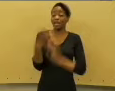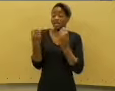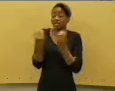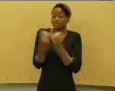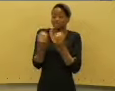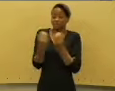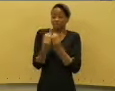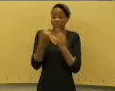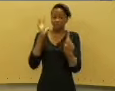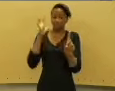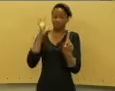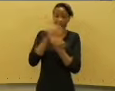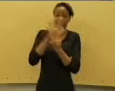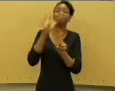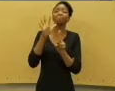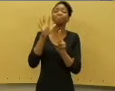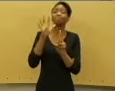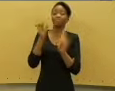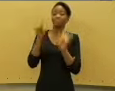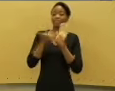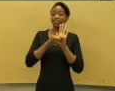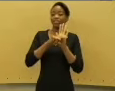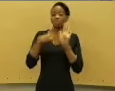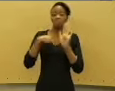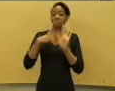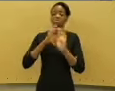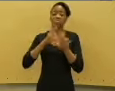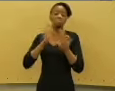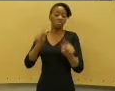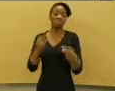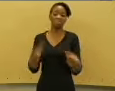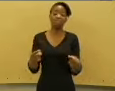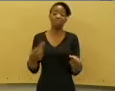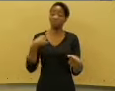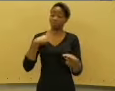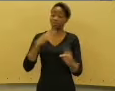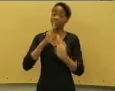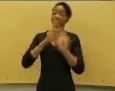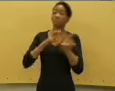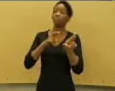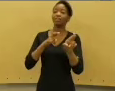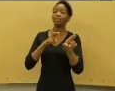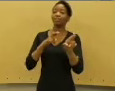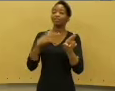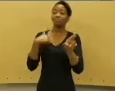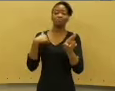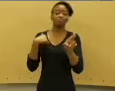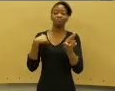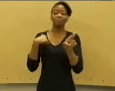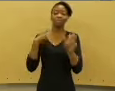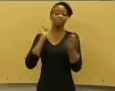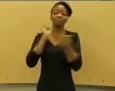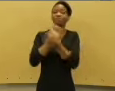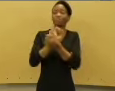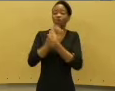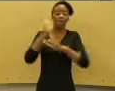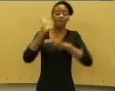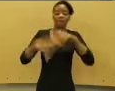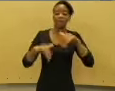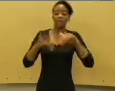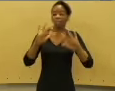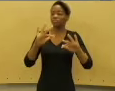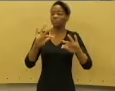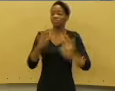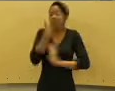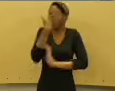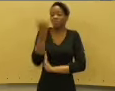negatively, I can't report it. And if I do report it, they don't know how to prosecute it. So there's a white paper